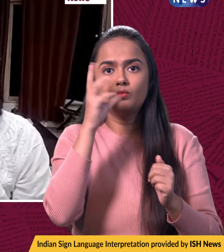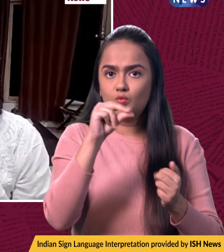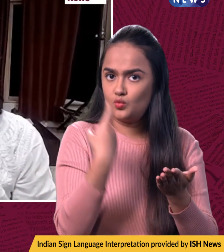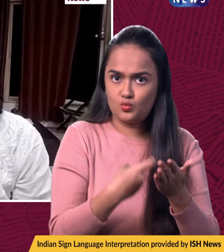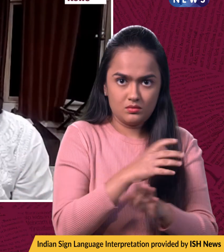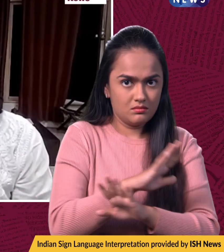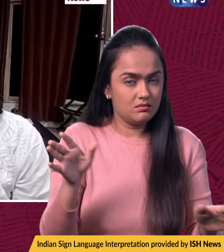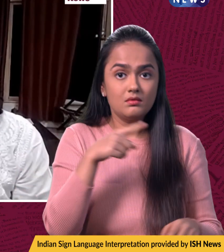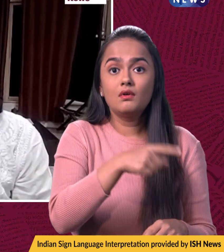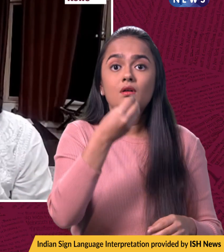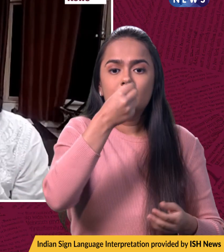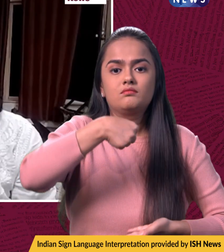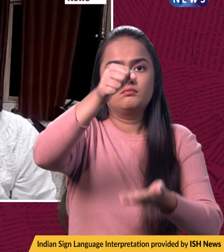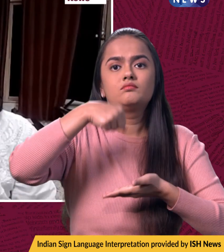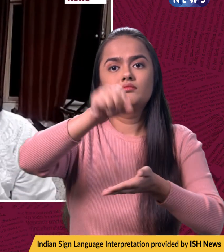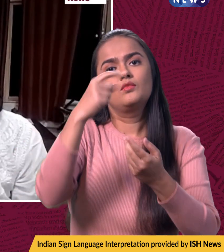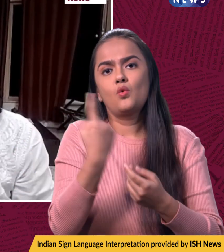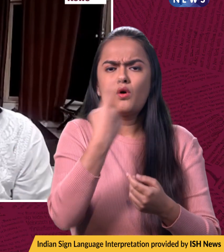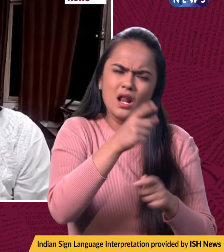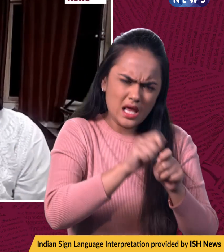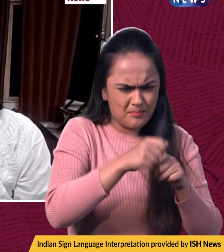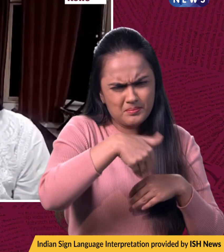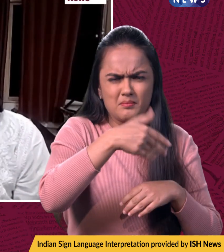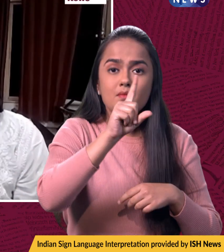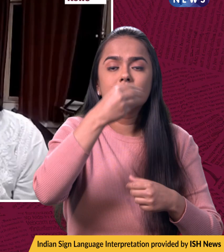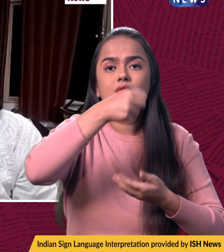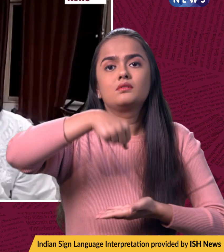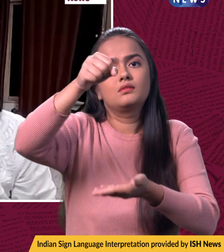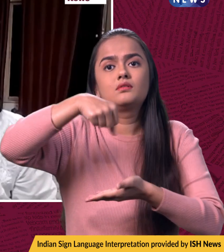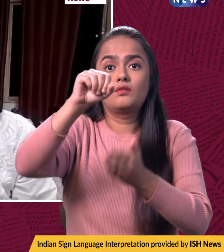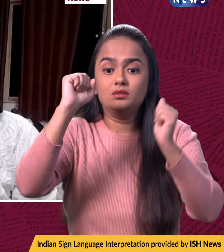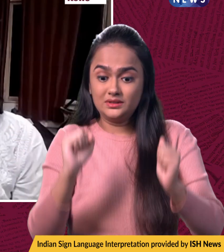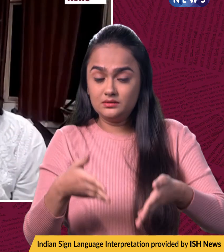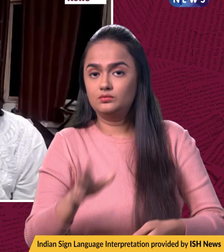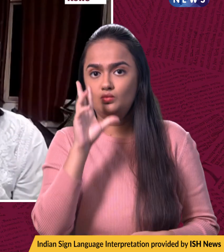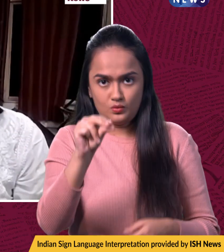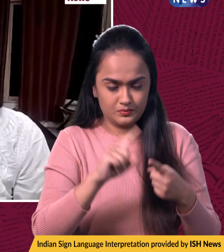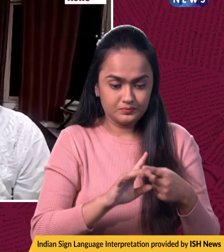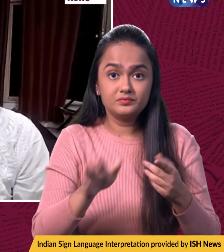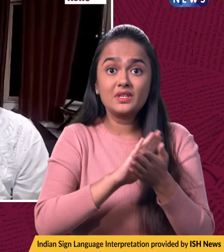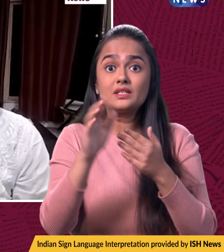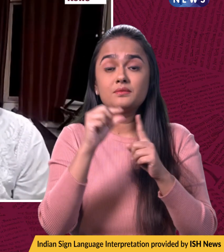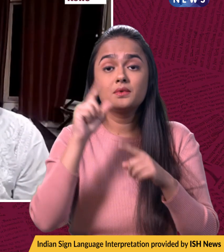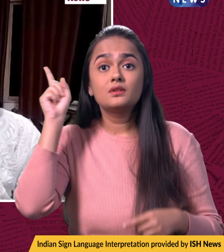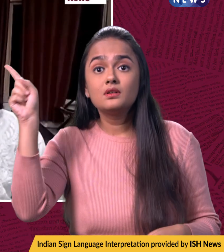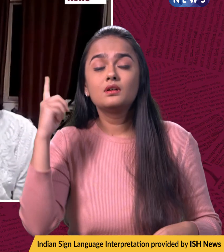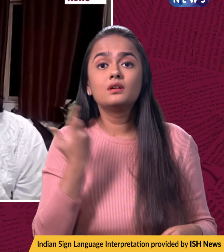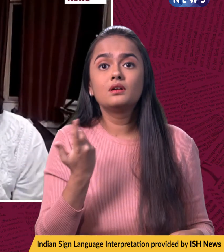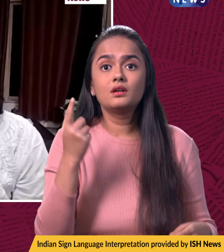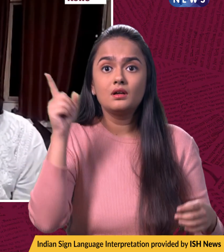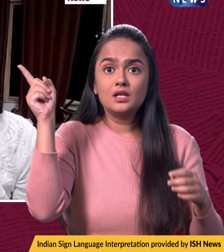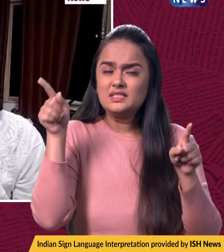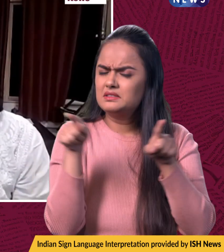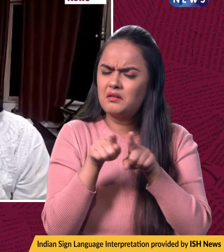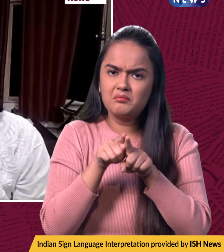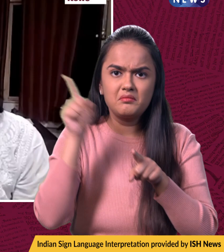bars. These establishments will only be allowed to operate the takeaway facility as of now. Himachal Pradesh